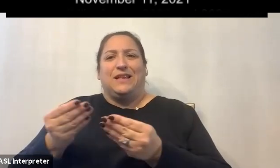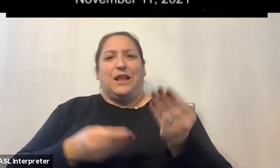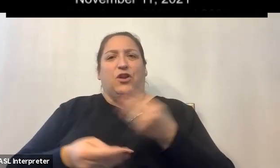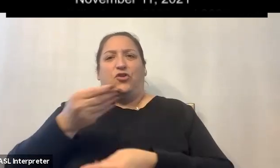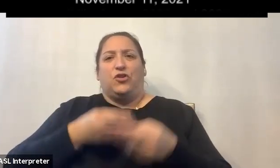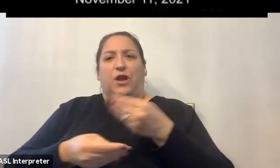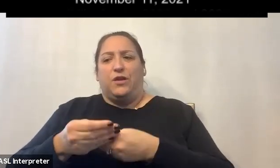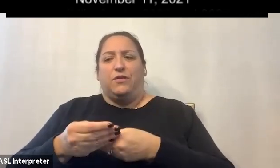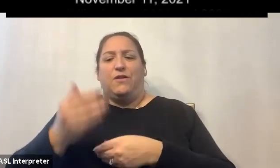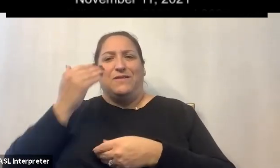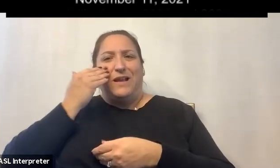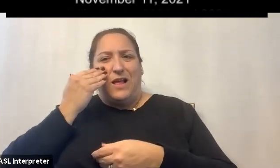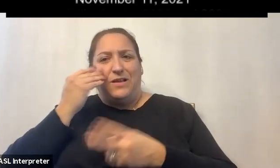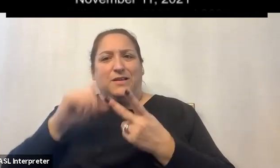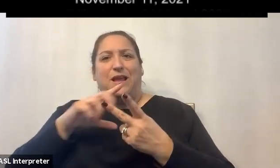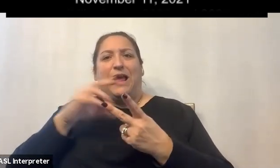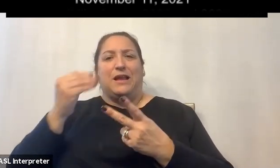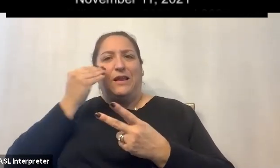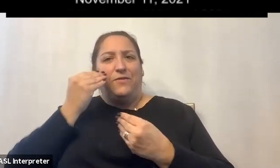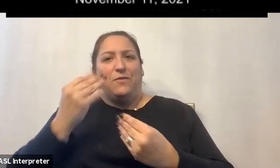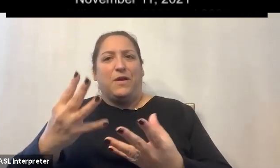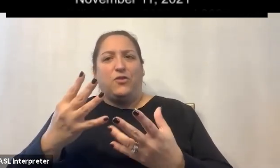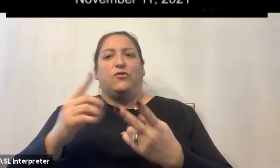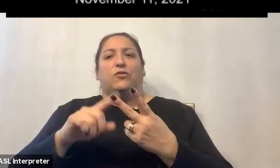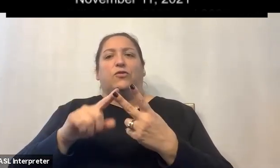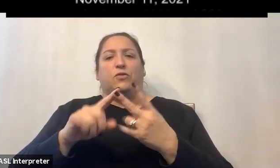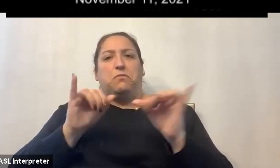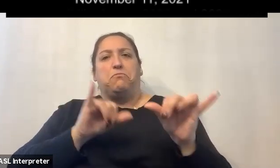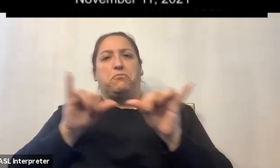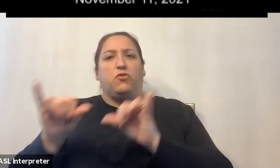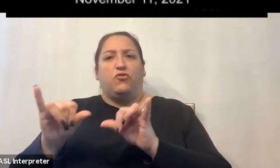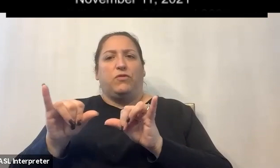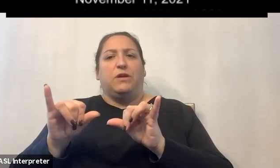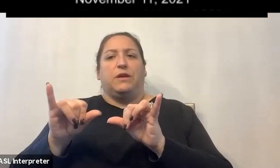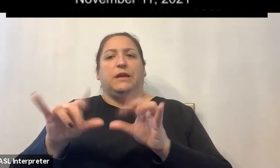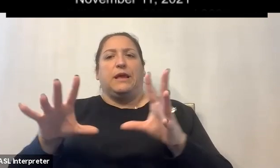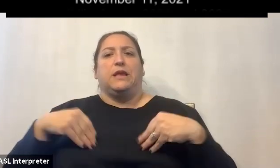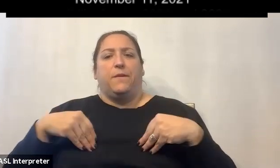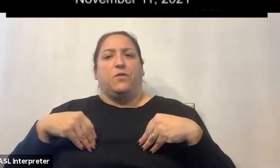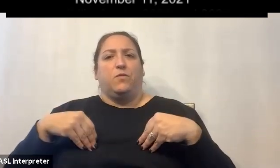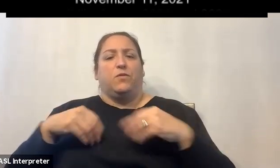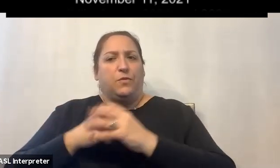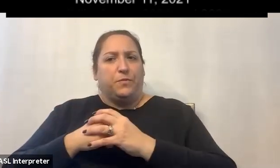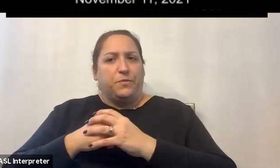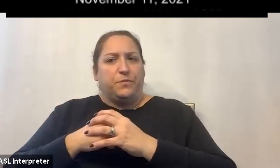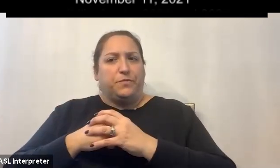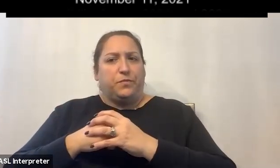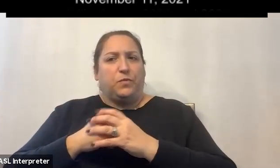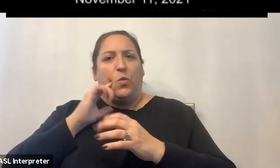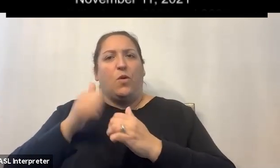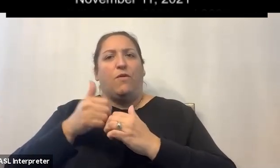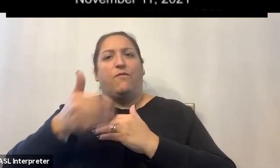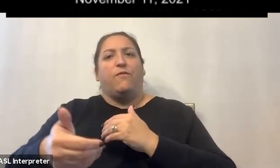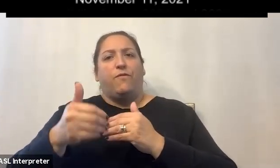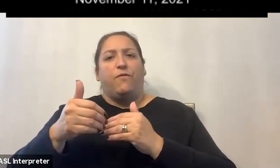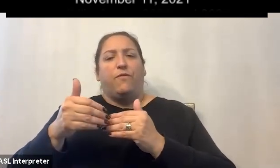of knowledge and information on a mutually acceptable basis. And what will follow now is